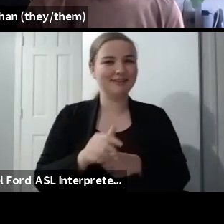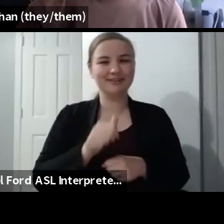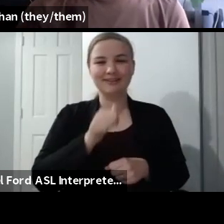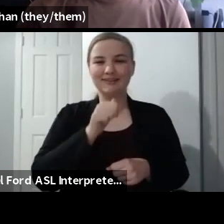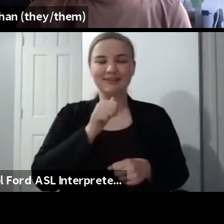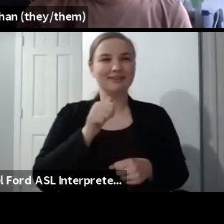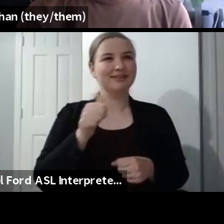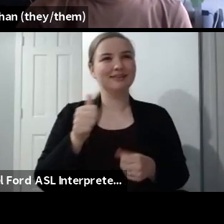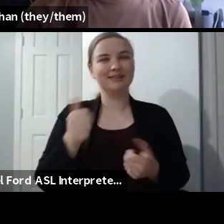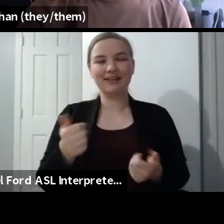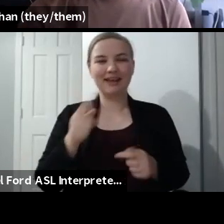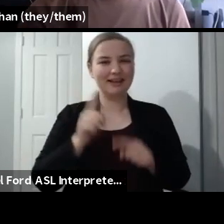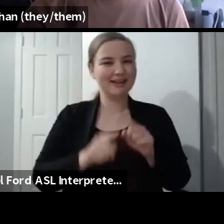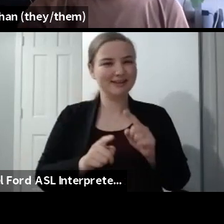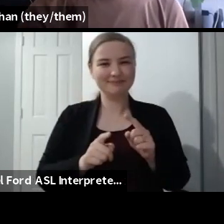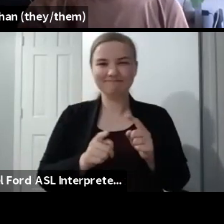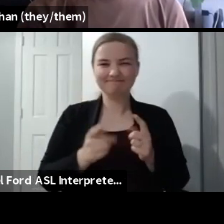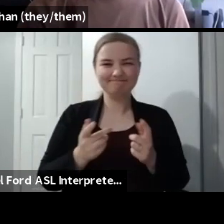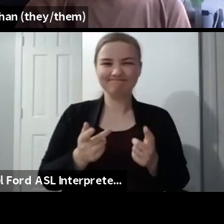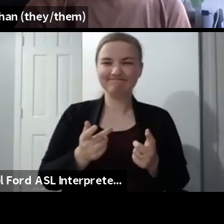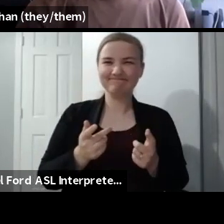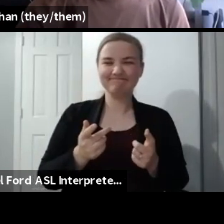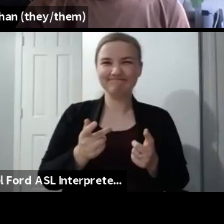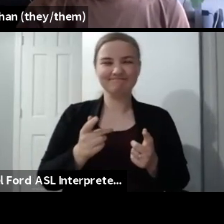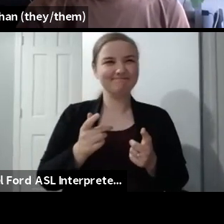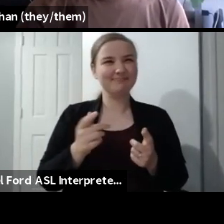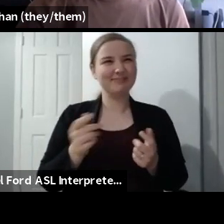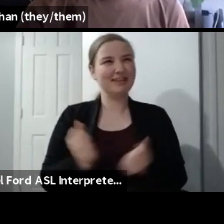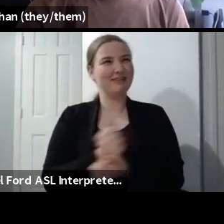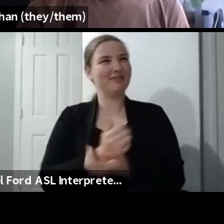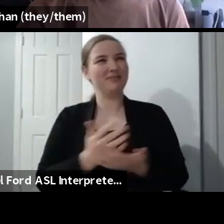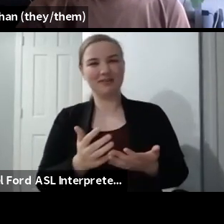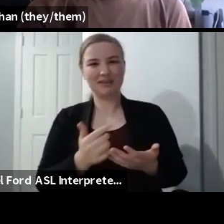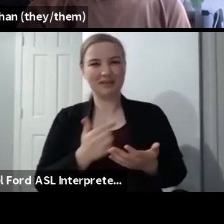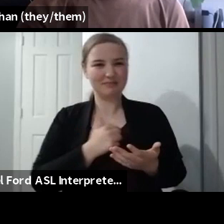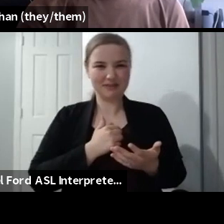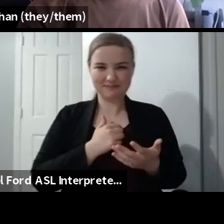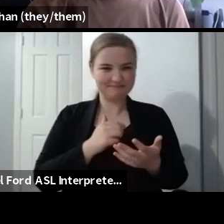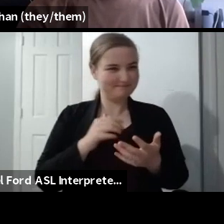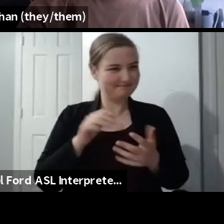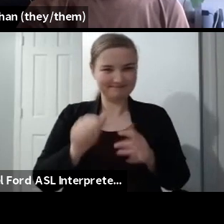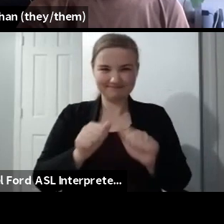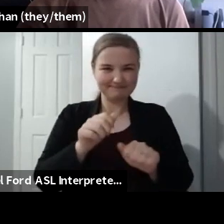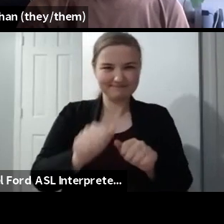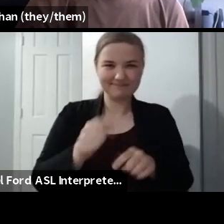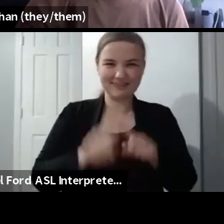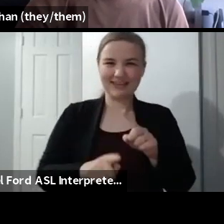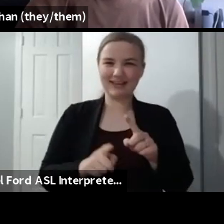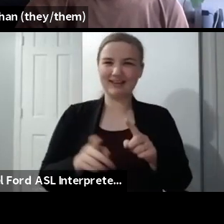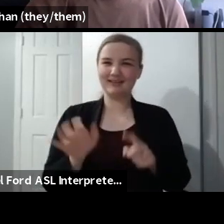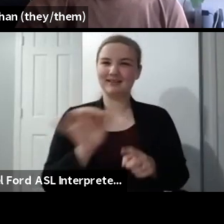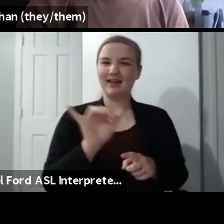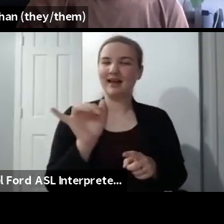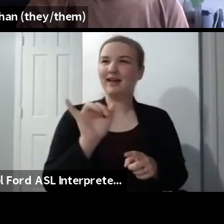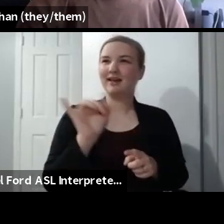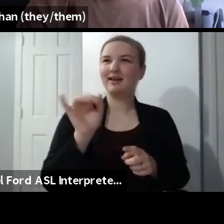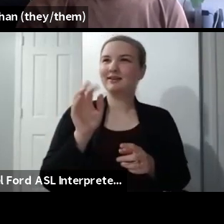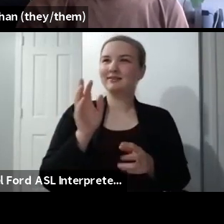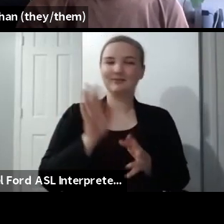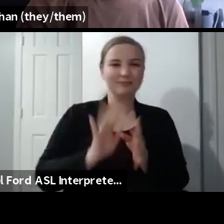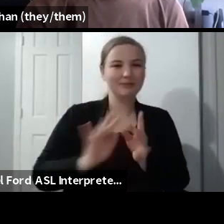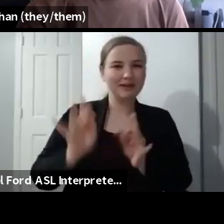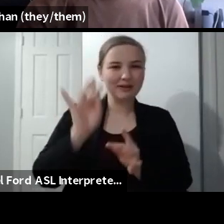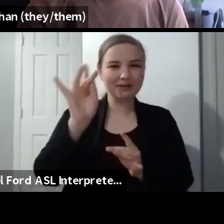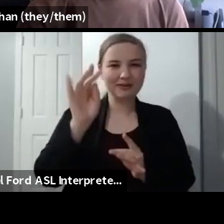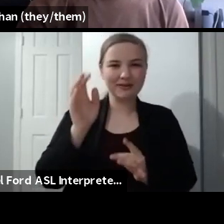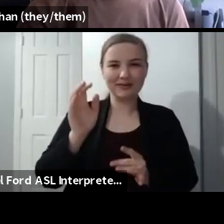everything, which I like. And also like something mystical in the undercurrent of trying to think back to what it means every time I'm there